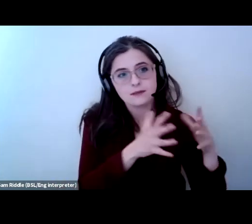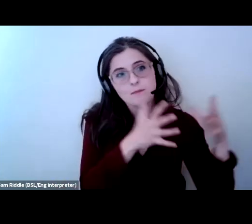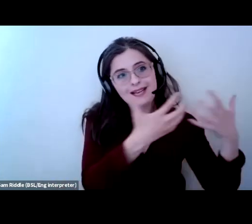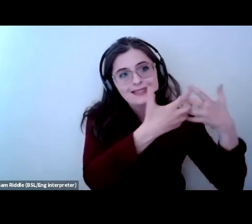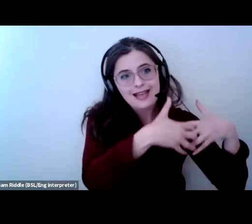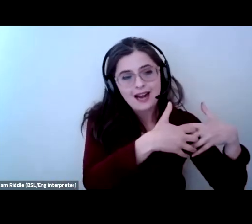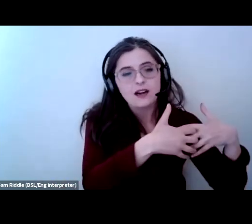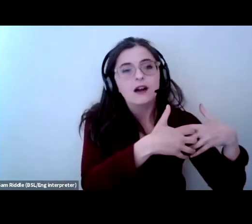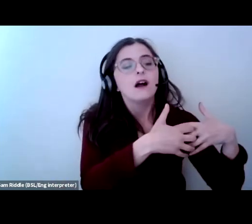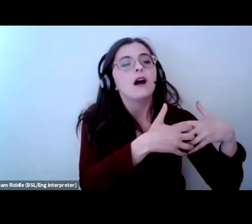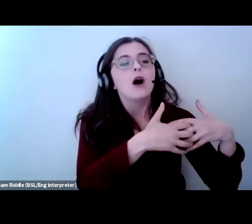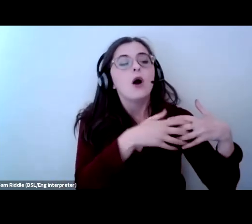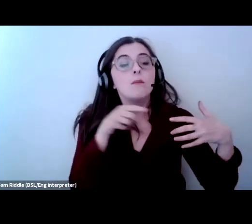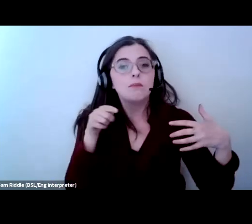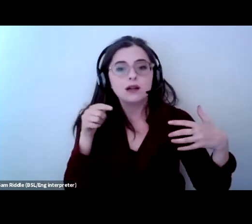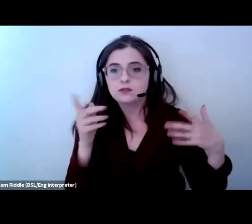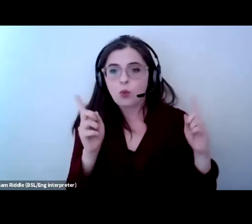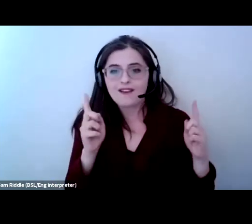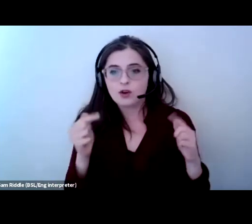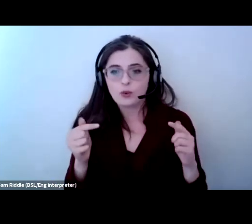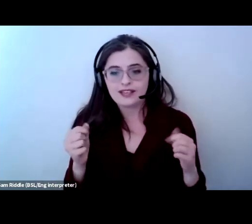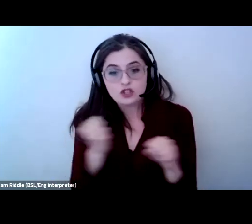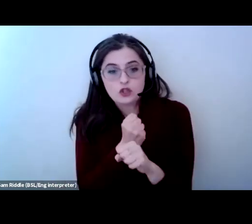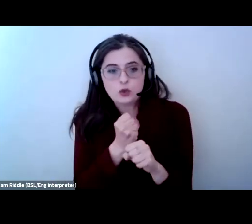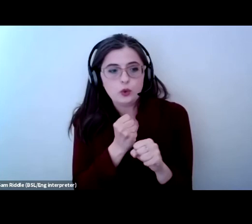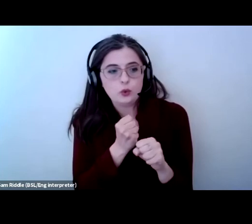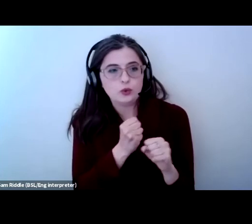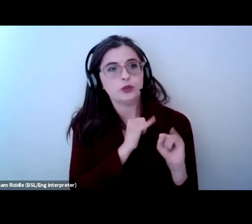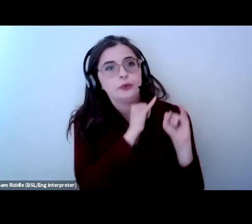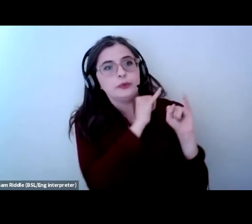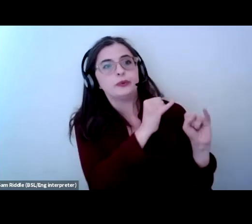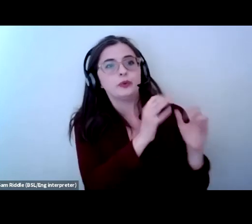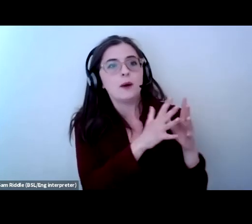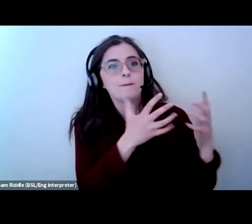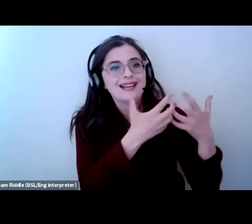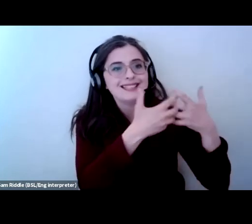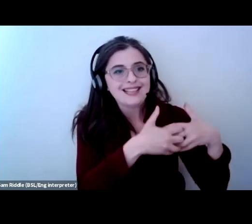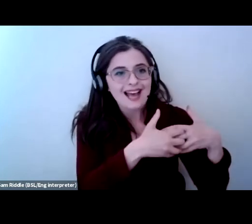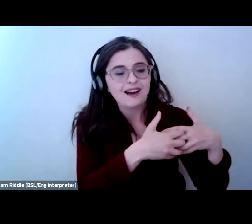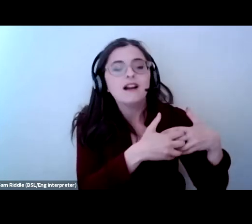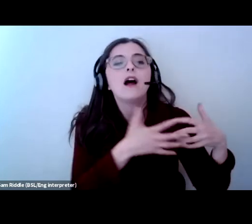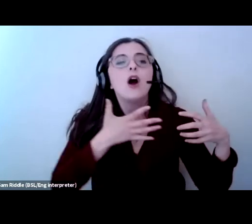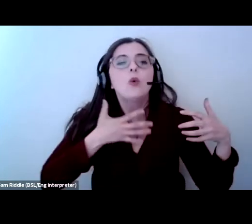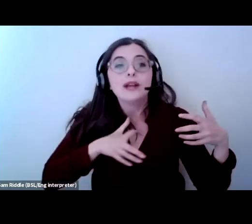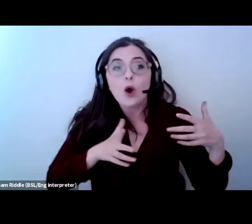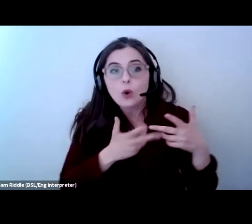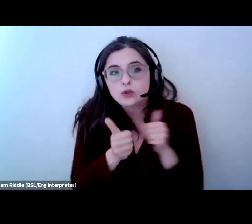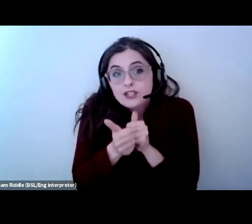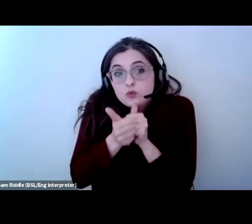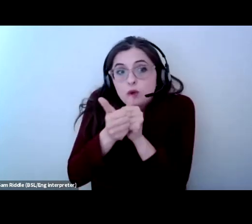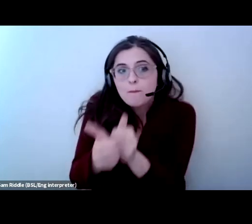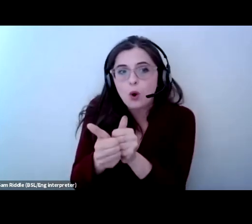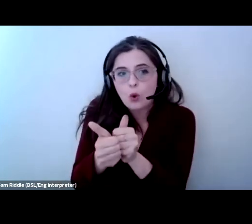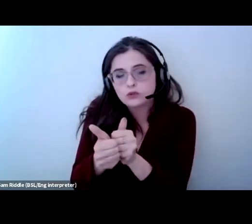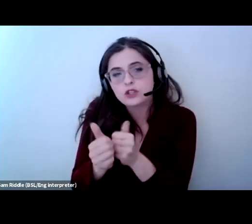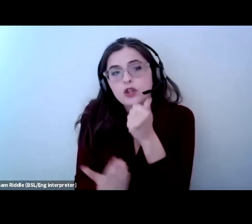big tech has to really, really support the new emergent ethical businesses. And